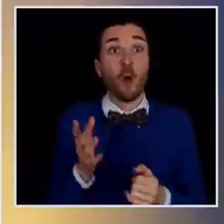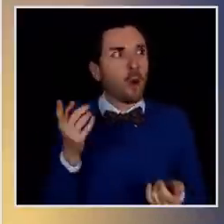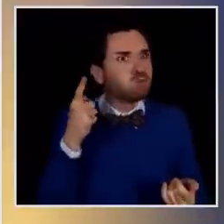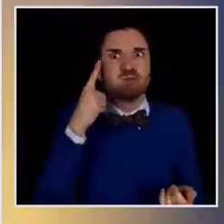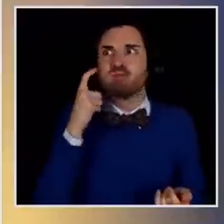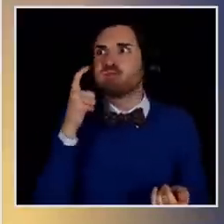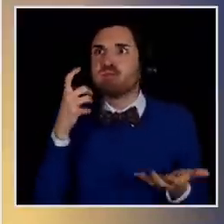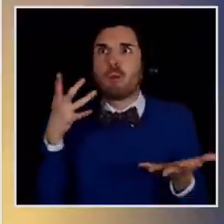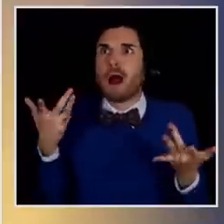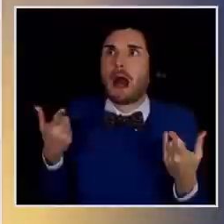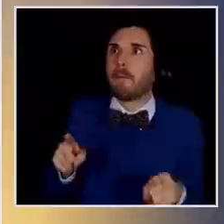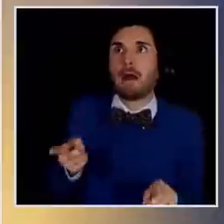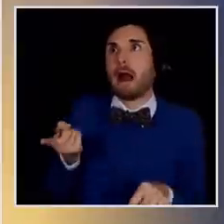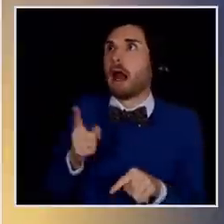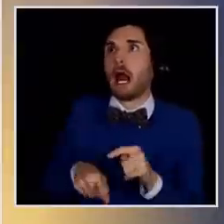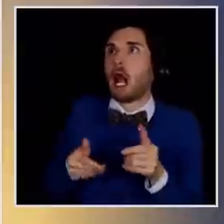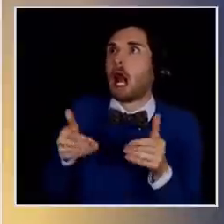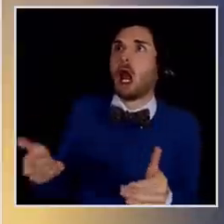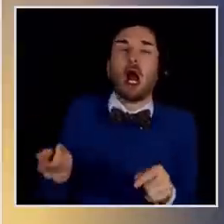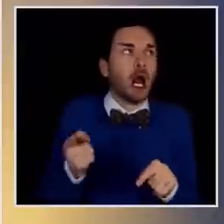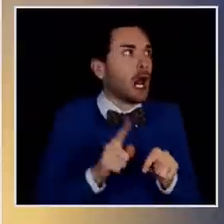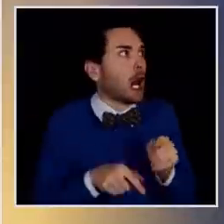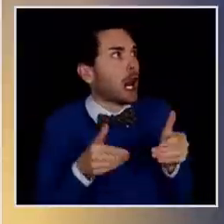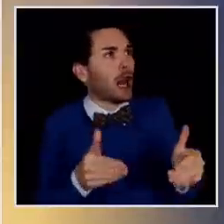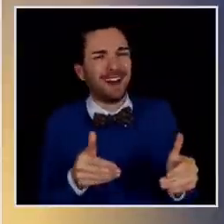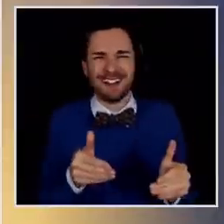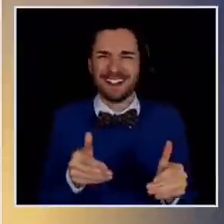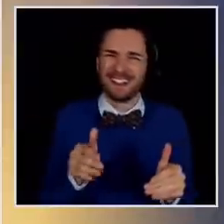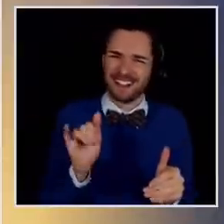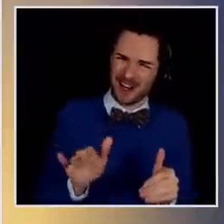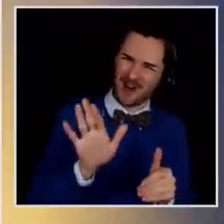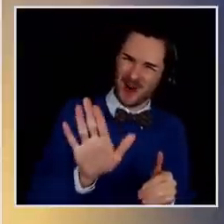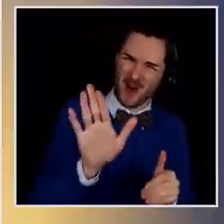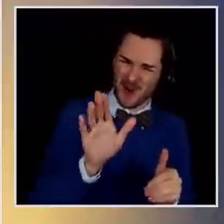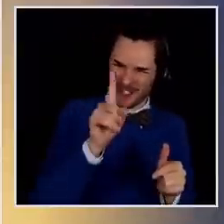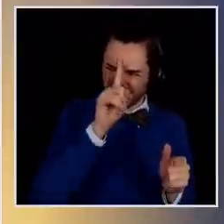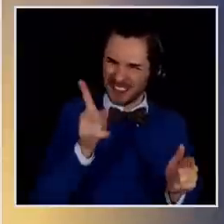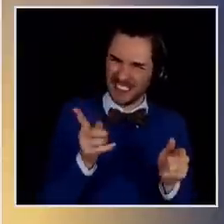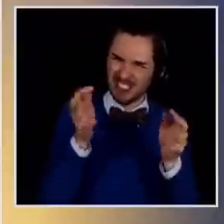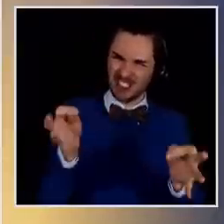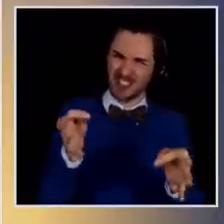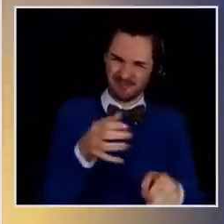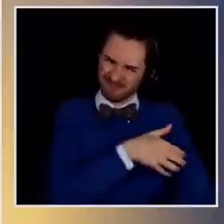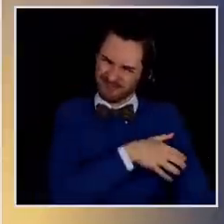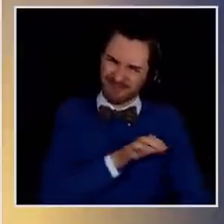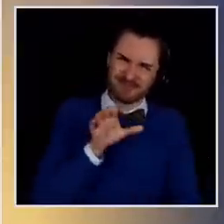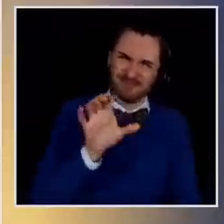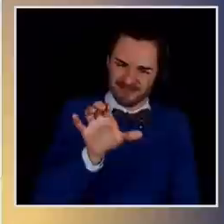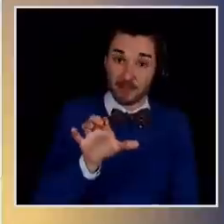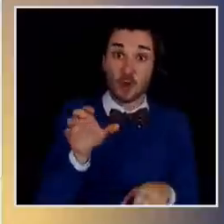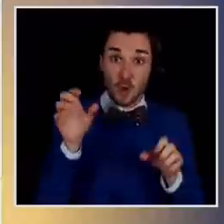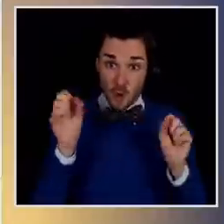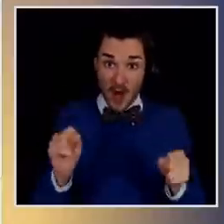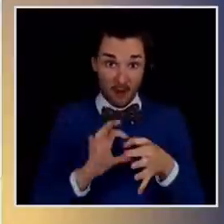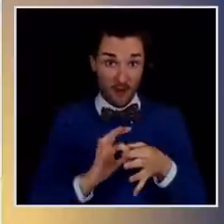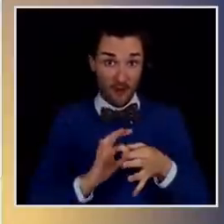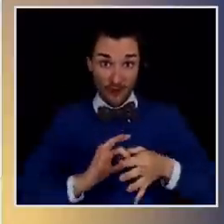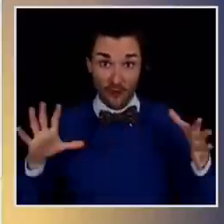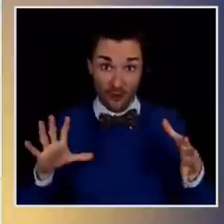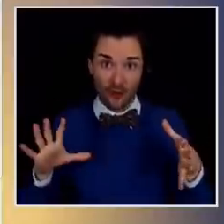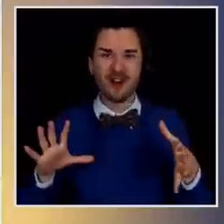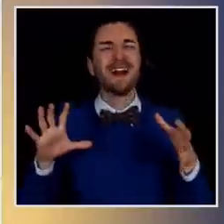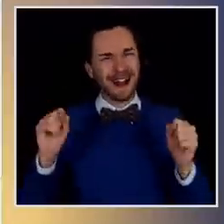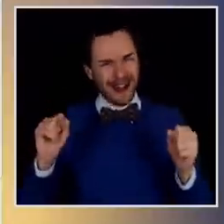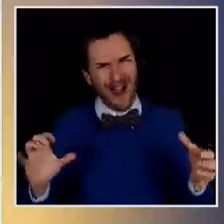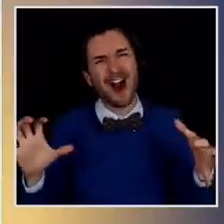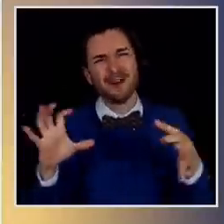control. It's a decision, a choice we make. And if we can decide not to cooperate, then we can decide to